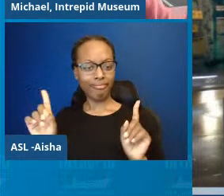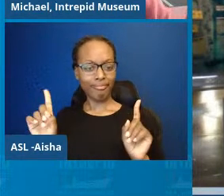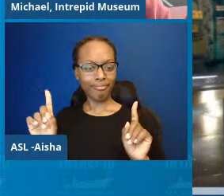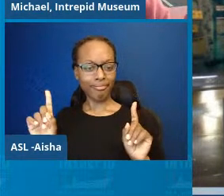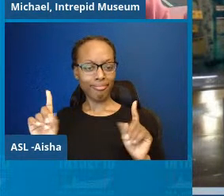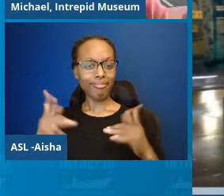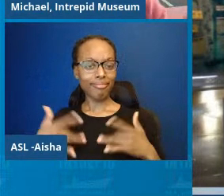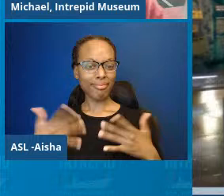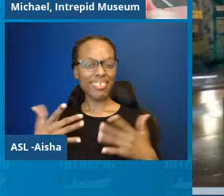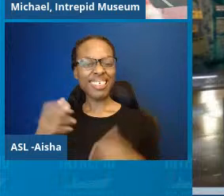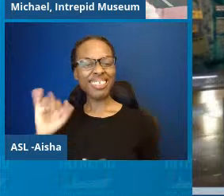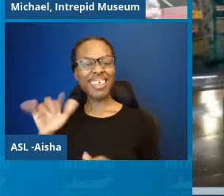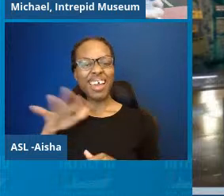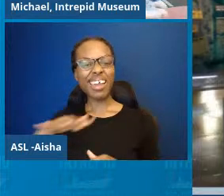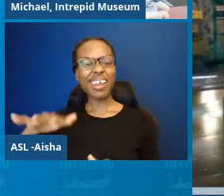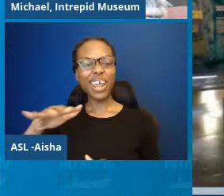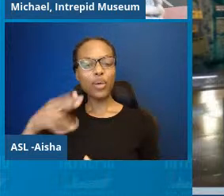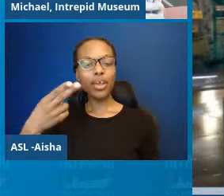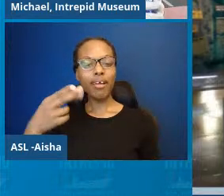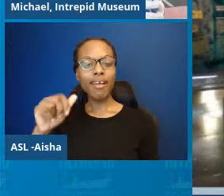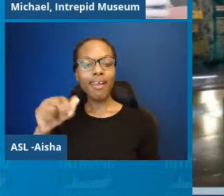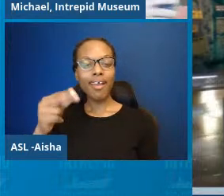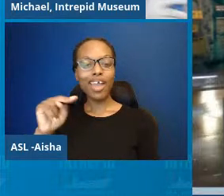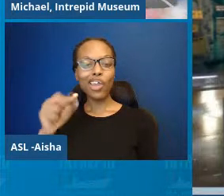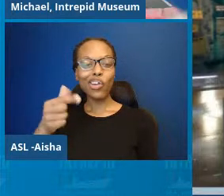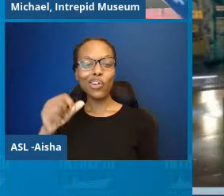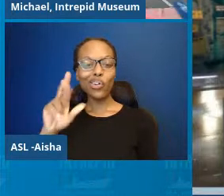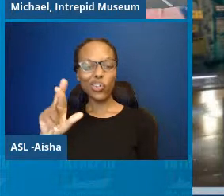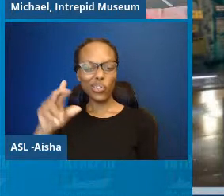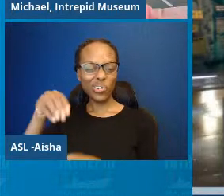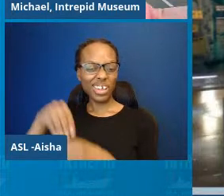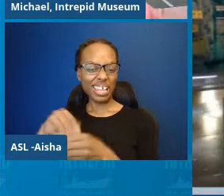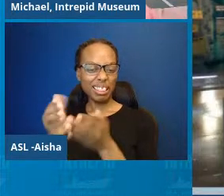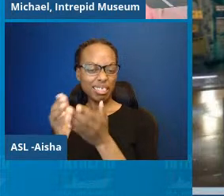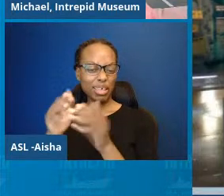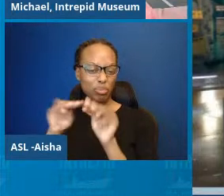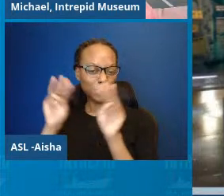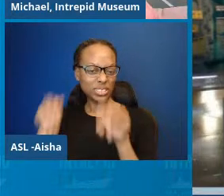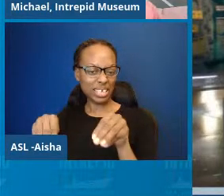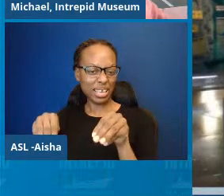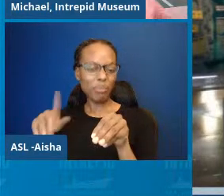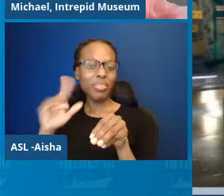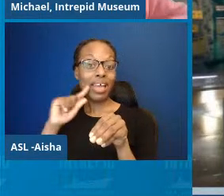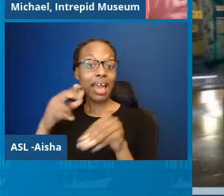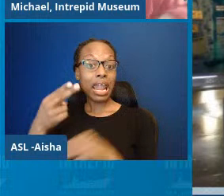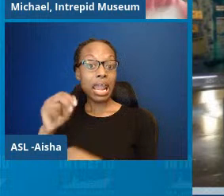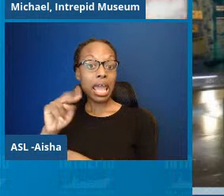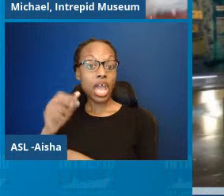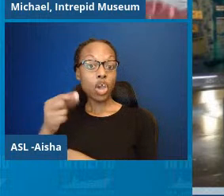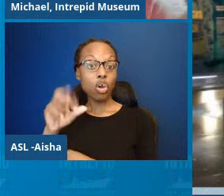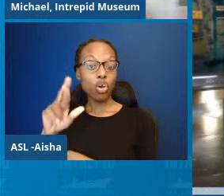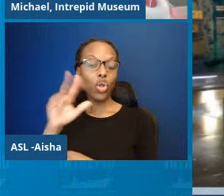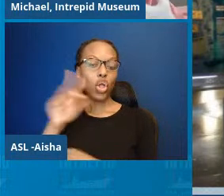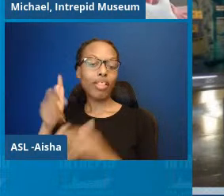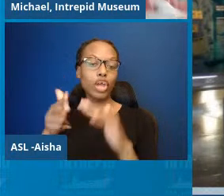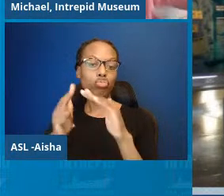is the giant garage for the aircraft. Now, let's kind of explore those differences. I just invite you to put